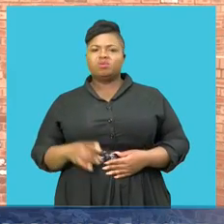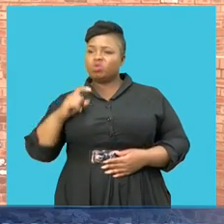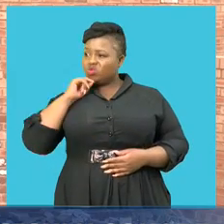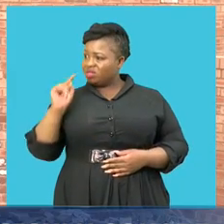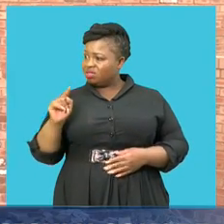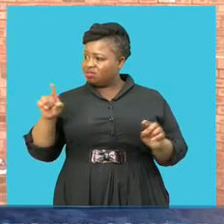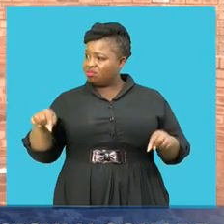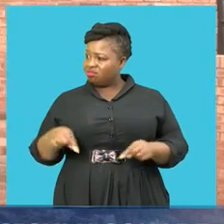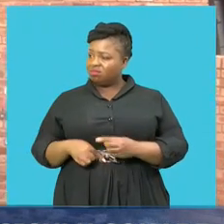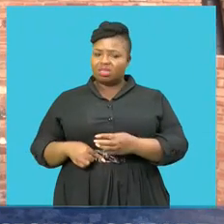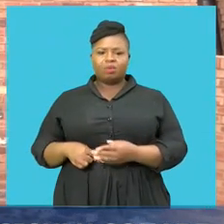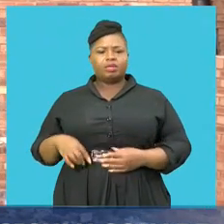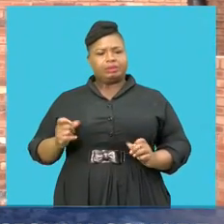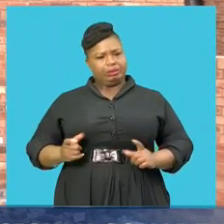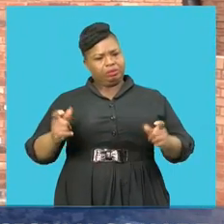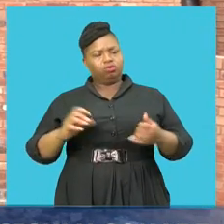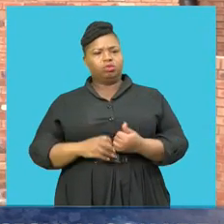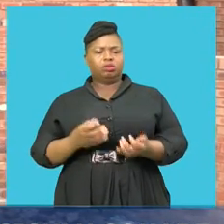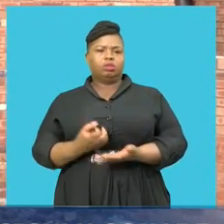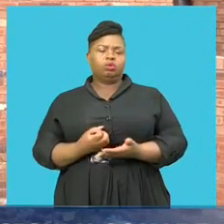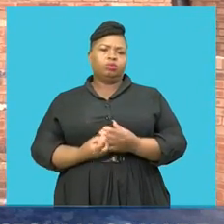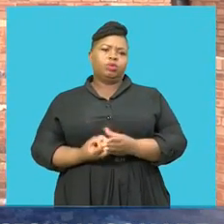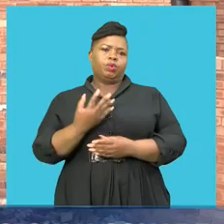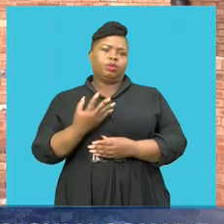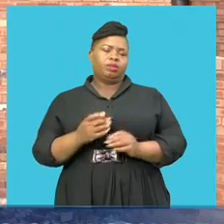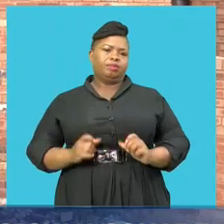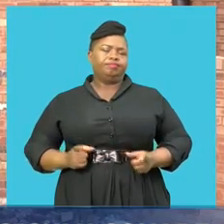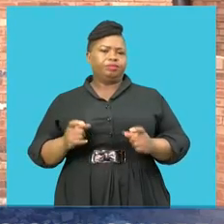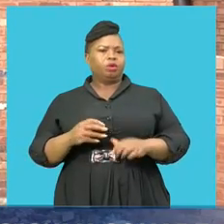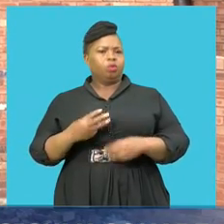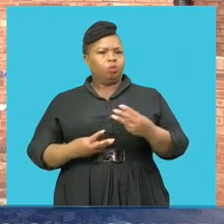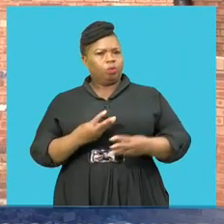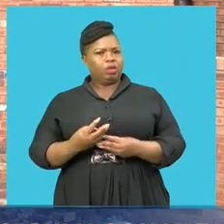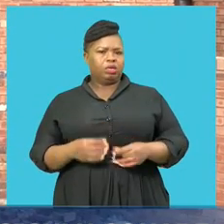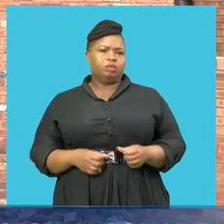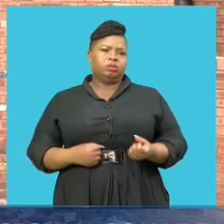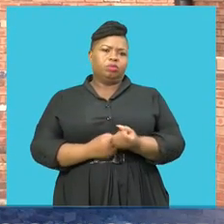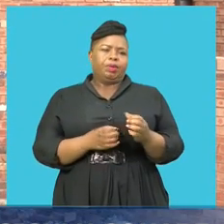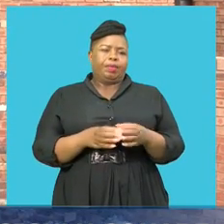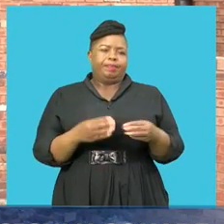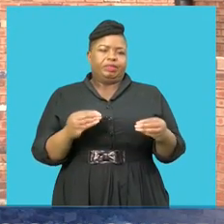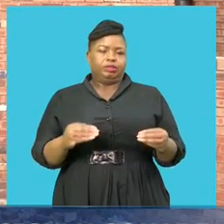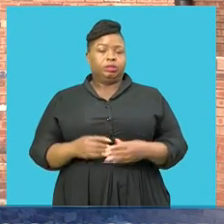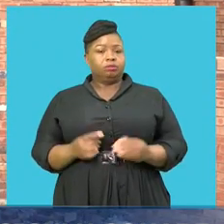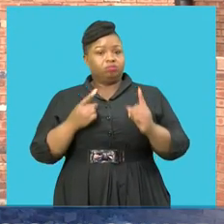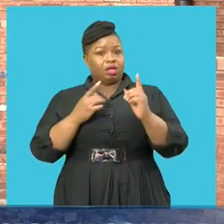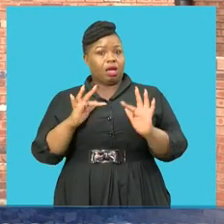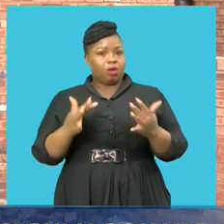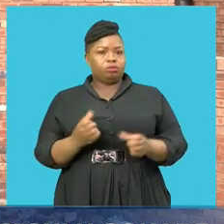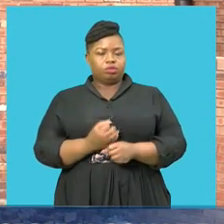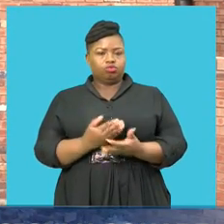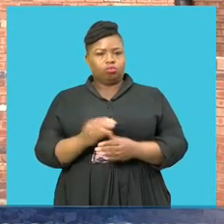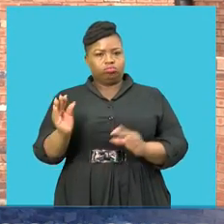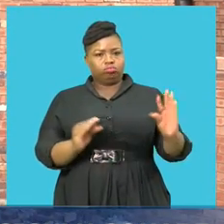these squares as catalyst to drive economic growth, create employment, support small businesses by ensuring that they